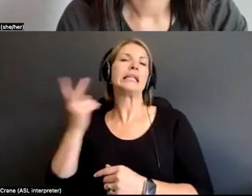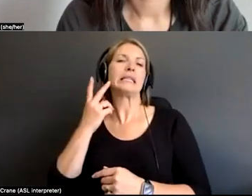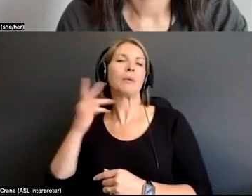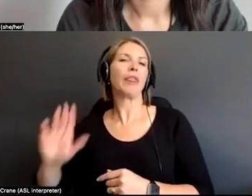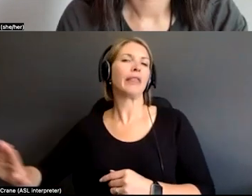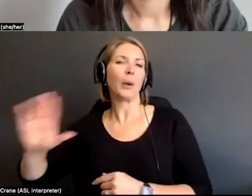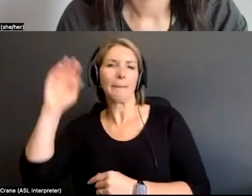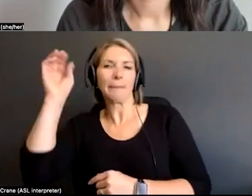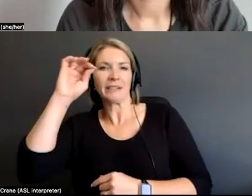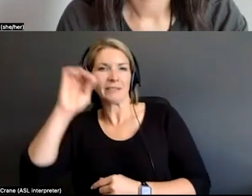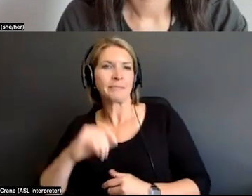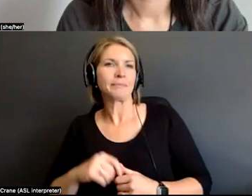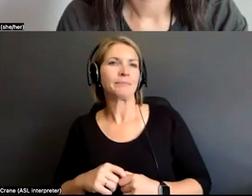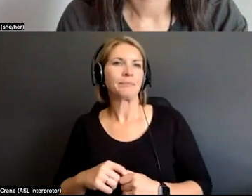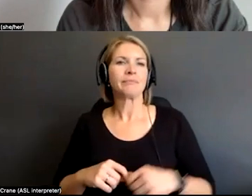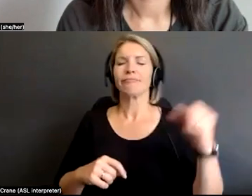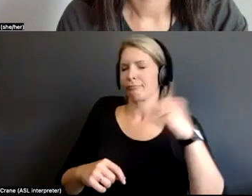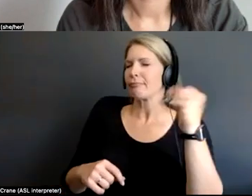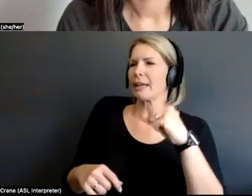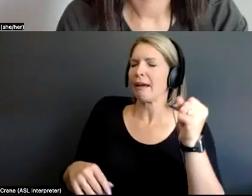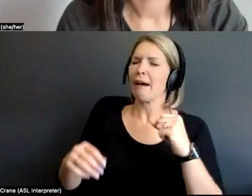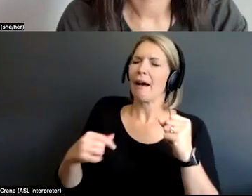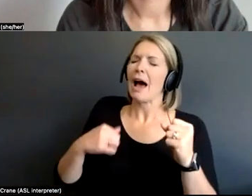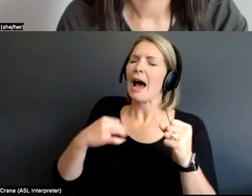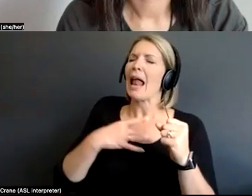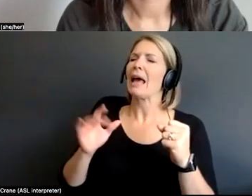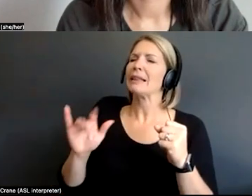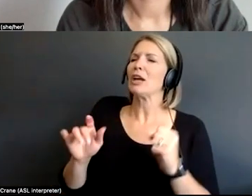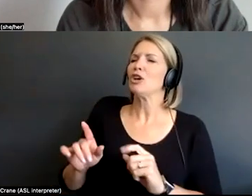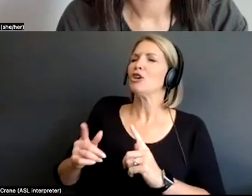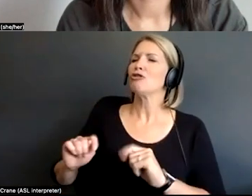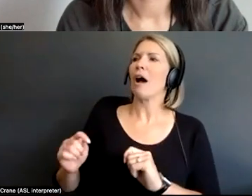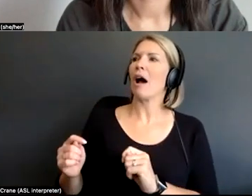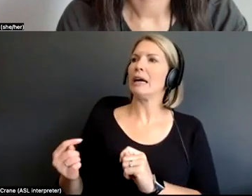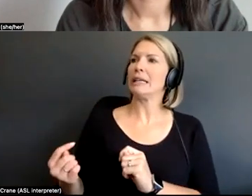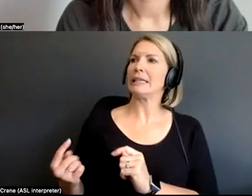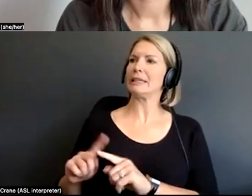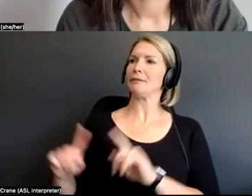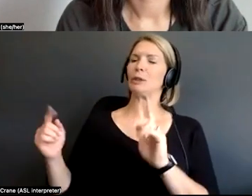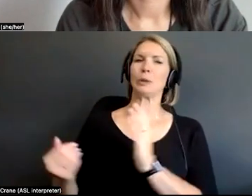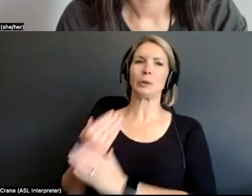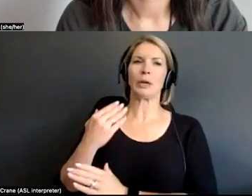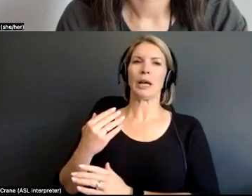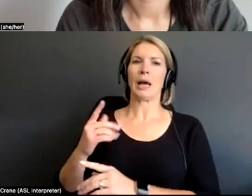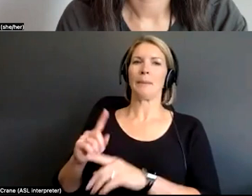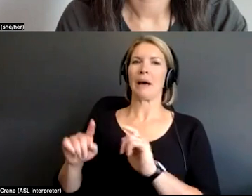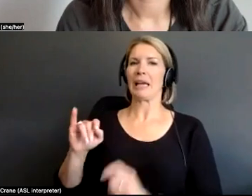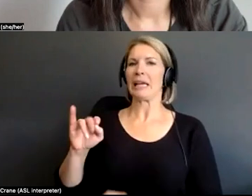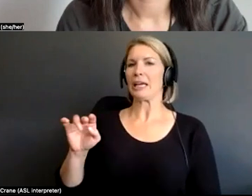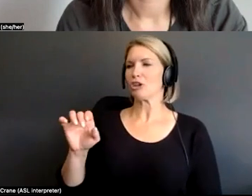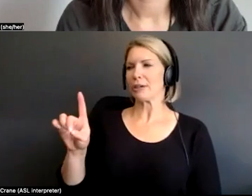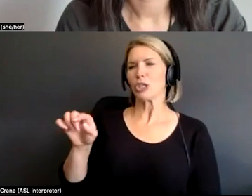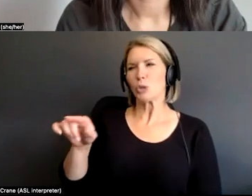comps and you know, testing different things to see how they land. But Ingrid, you're a big fan of breaking rules on your